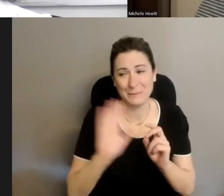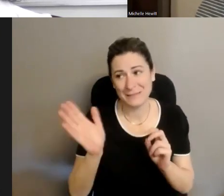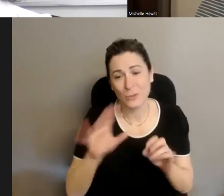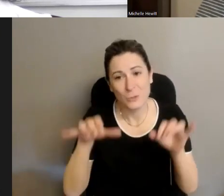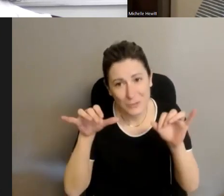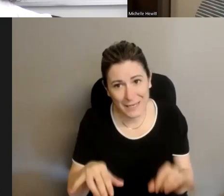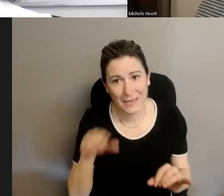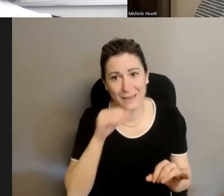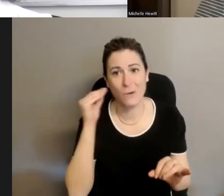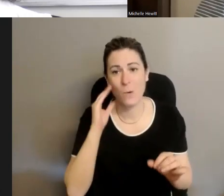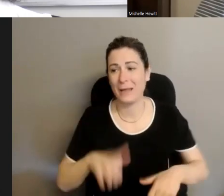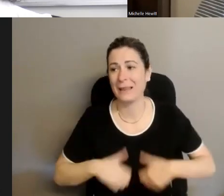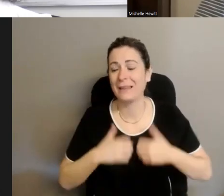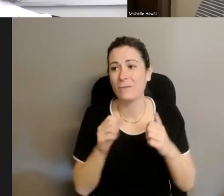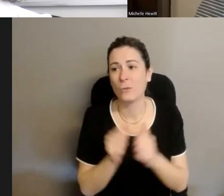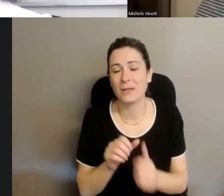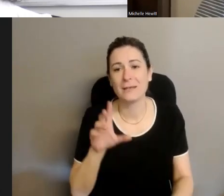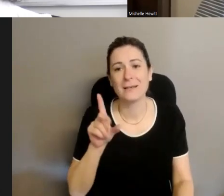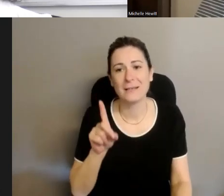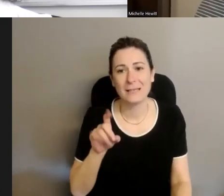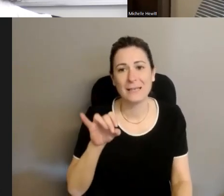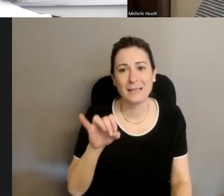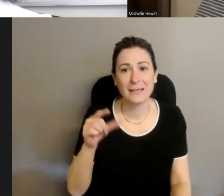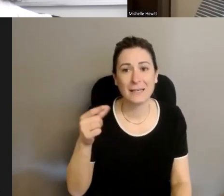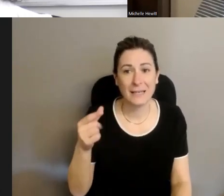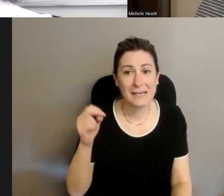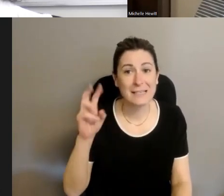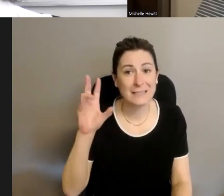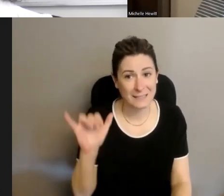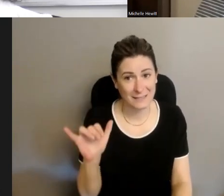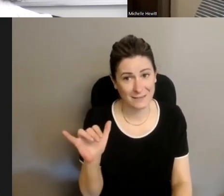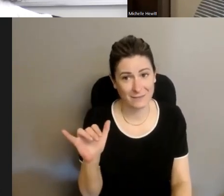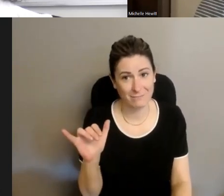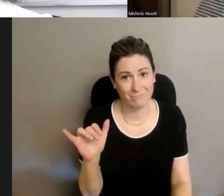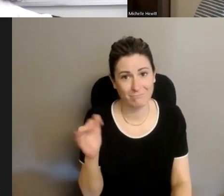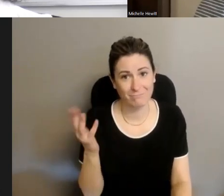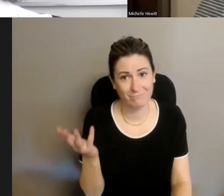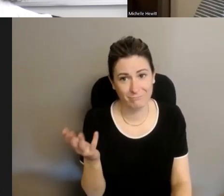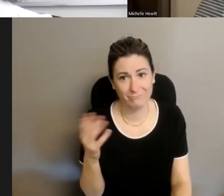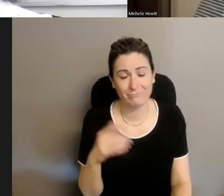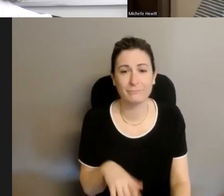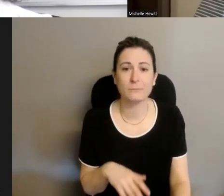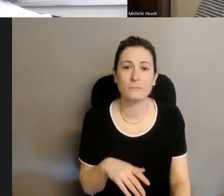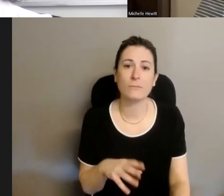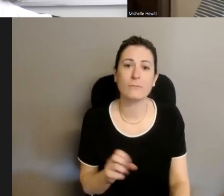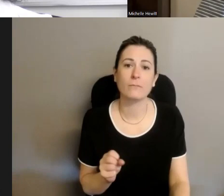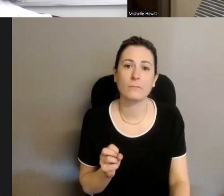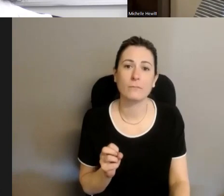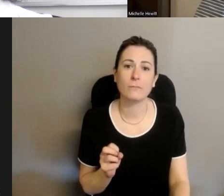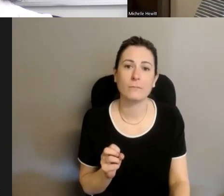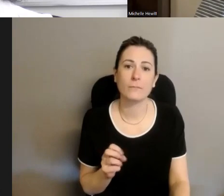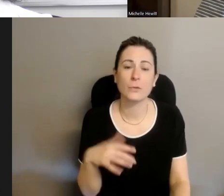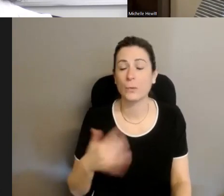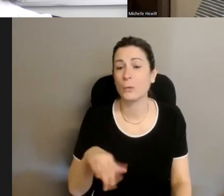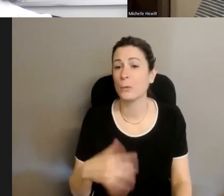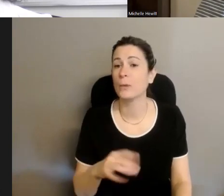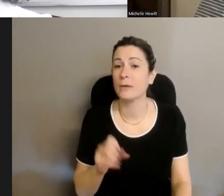ever. From the other side of the country, we have so much similar and so much that is